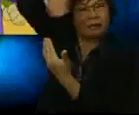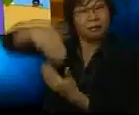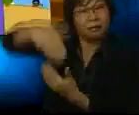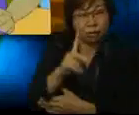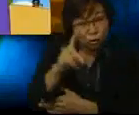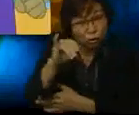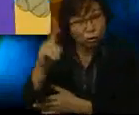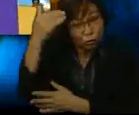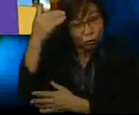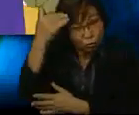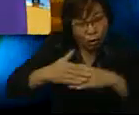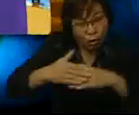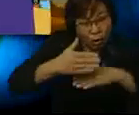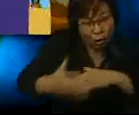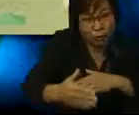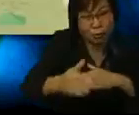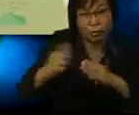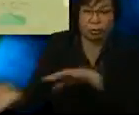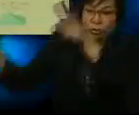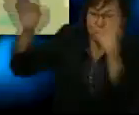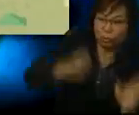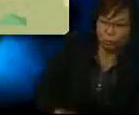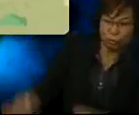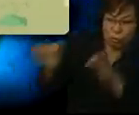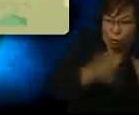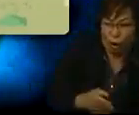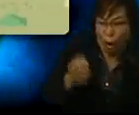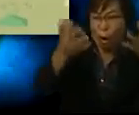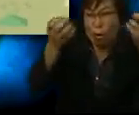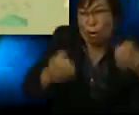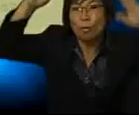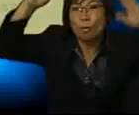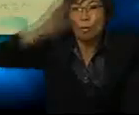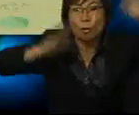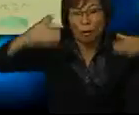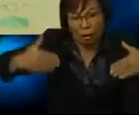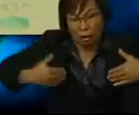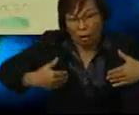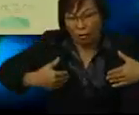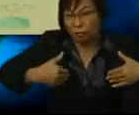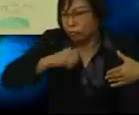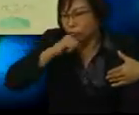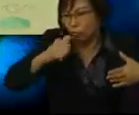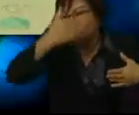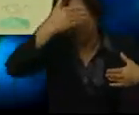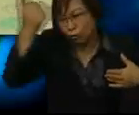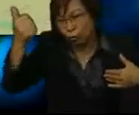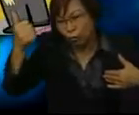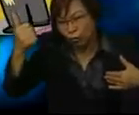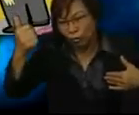know that after the tsunami attack, there are still Malaysians who have not gotten proper shelter